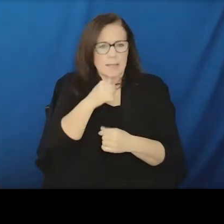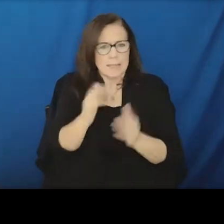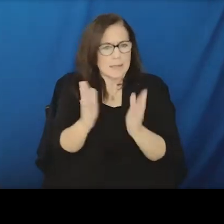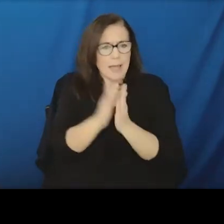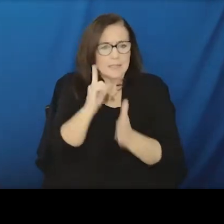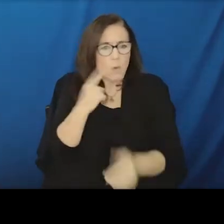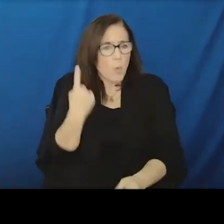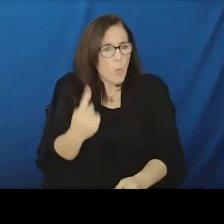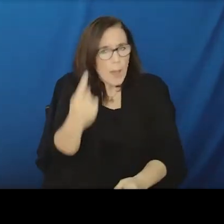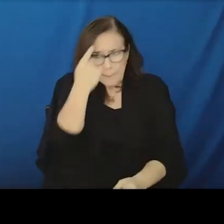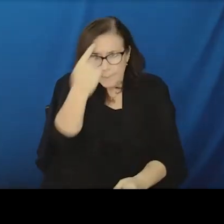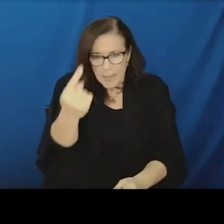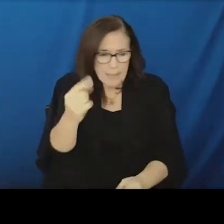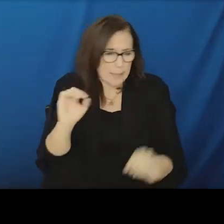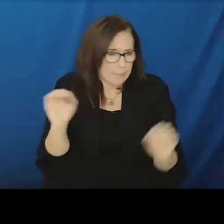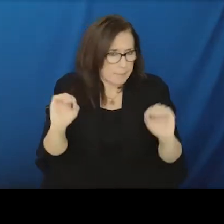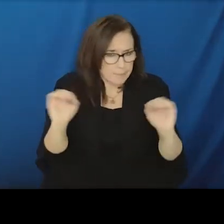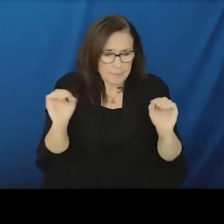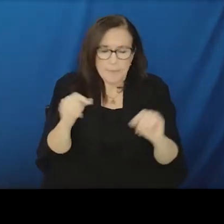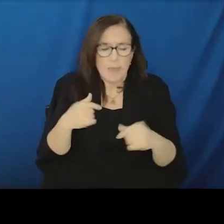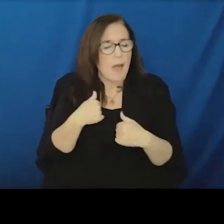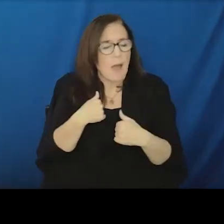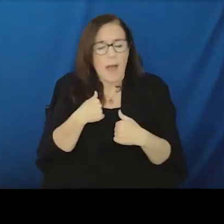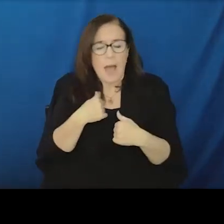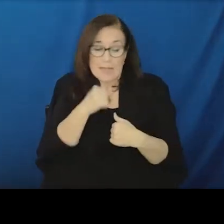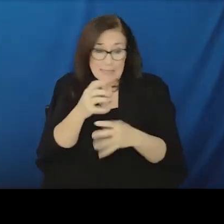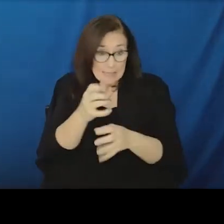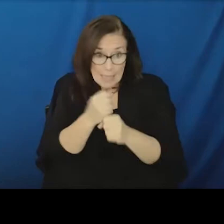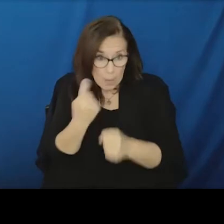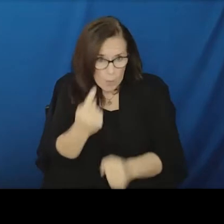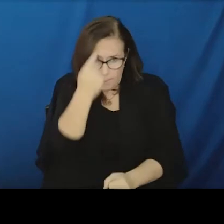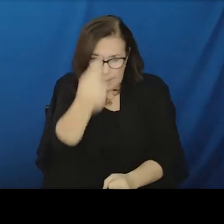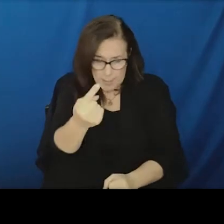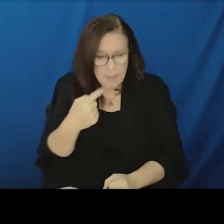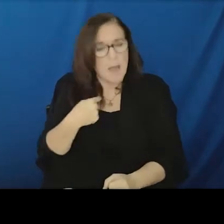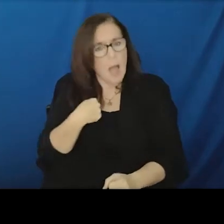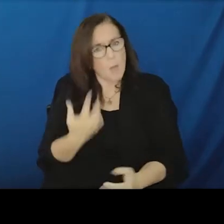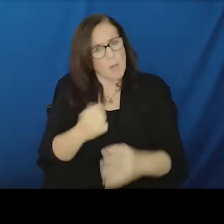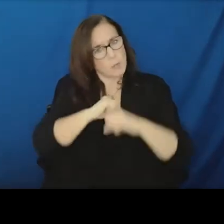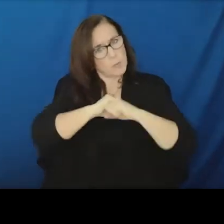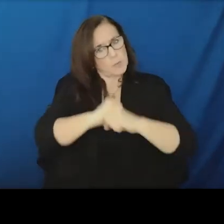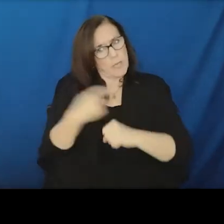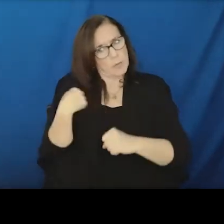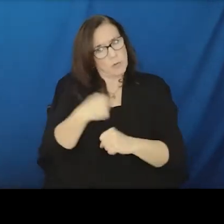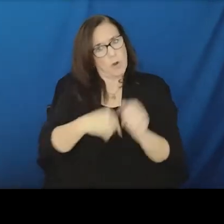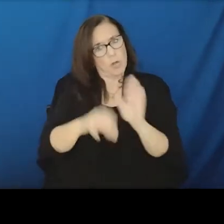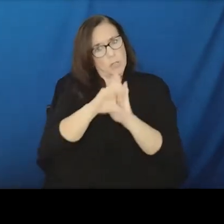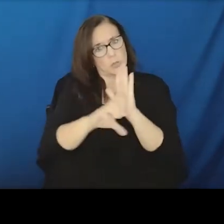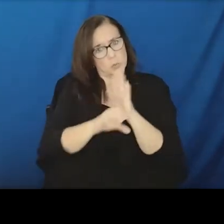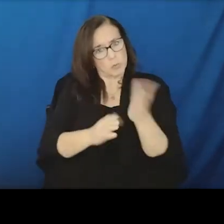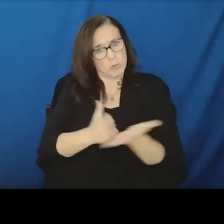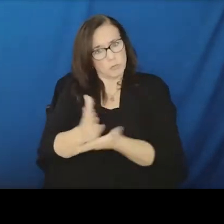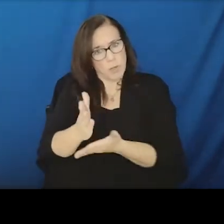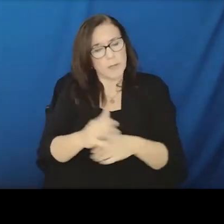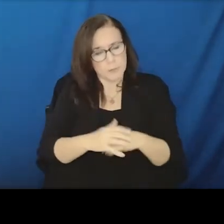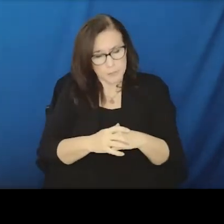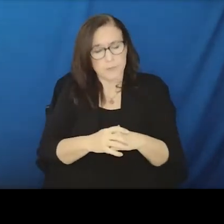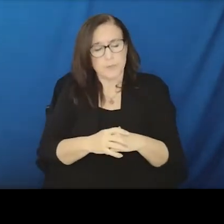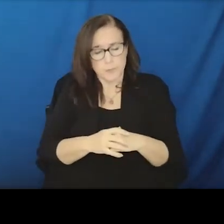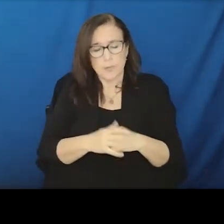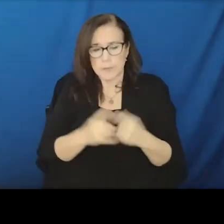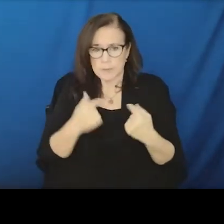didn't receive a penny. I was just concerned about protecting our constitutional rights. So I would,